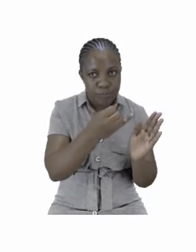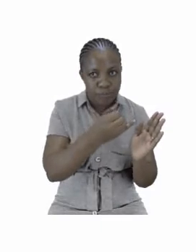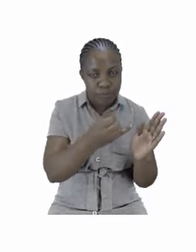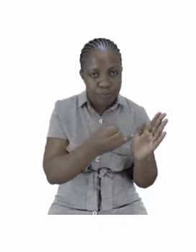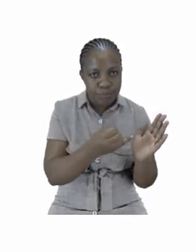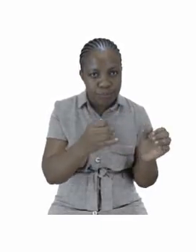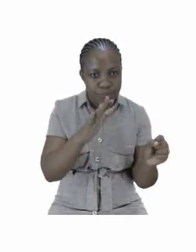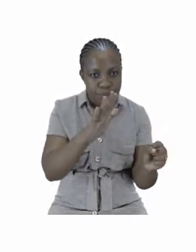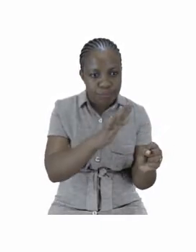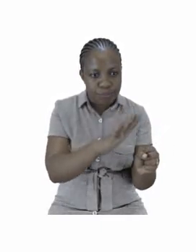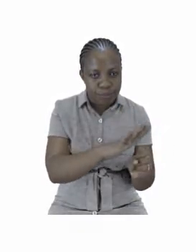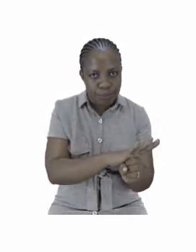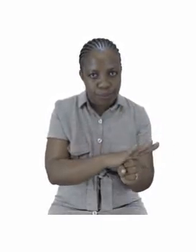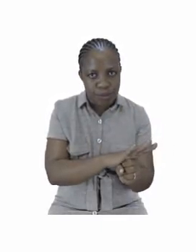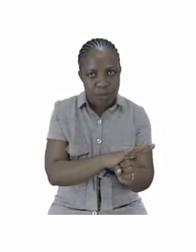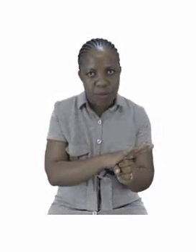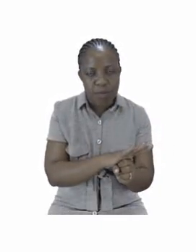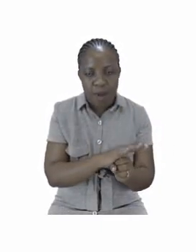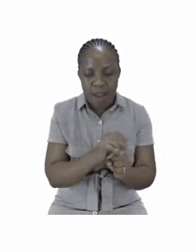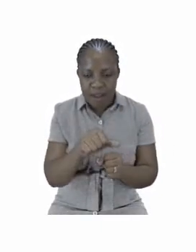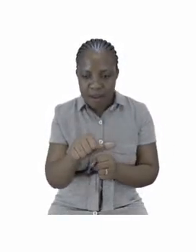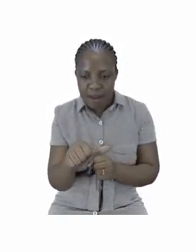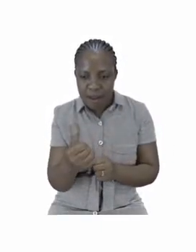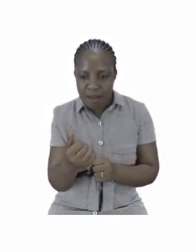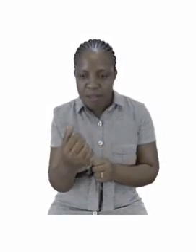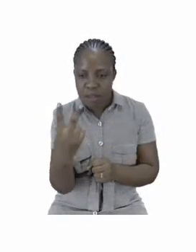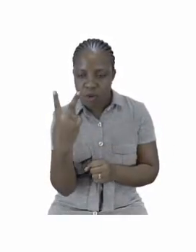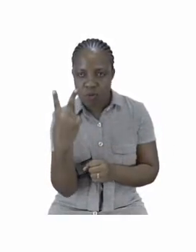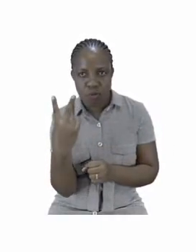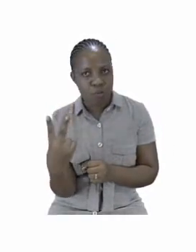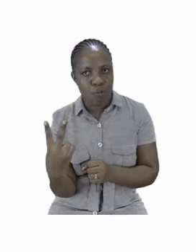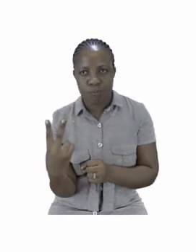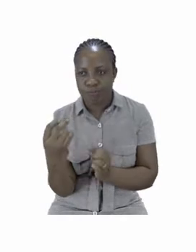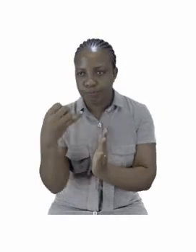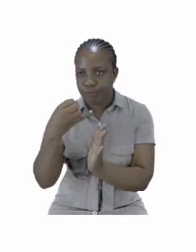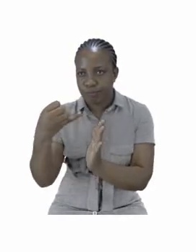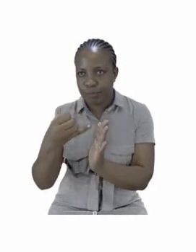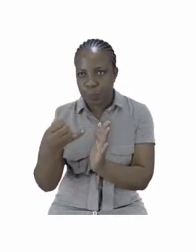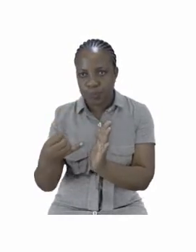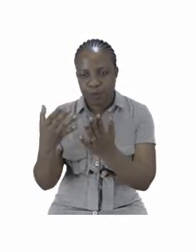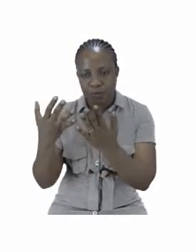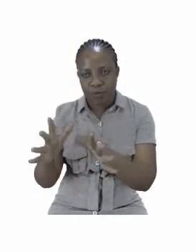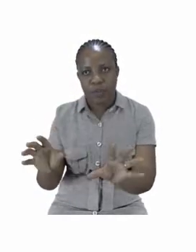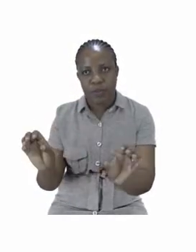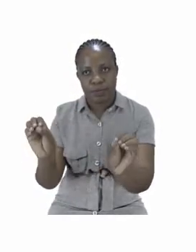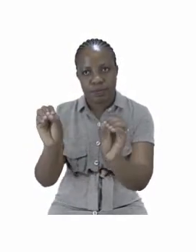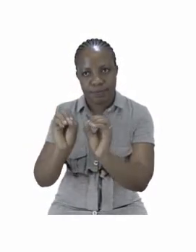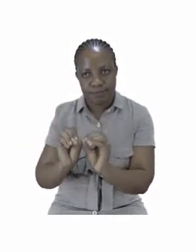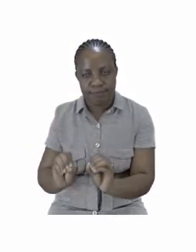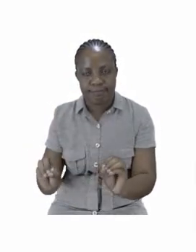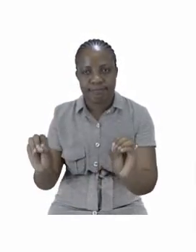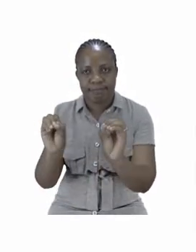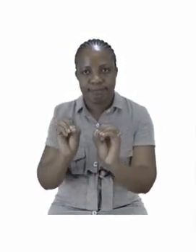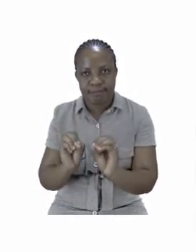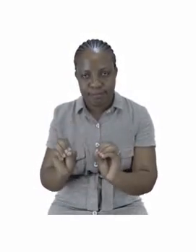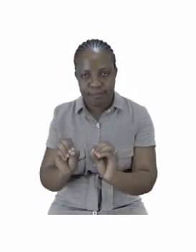job to complete the 2 pictures that are missing something. Now, we are going to do the flower